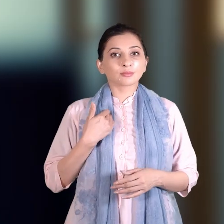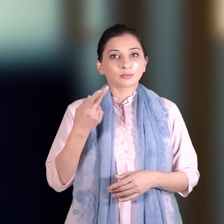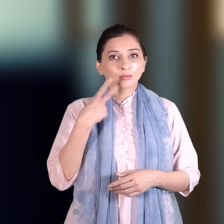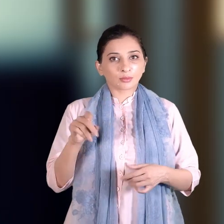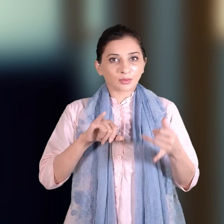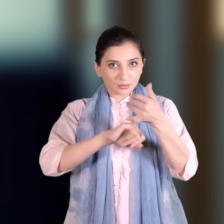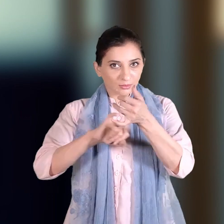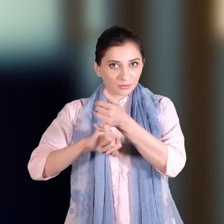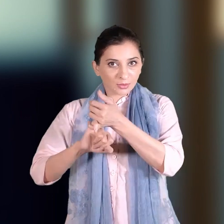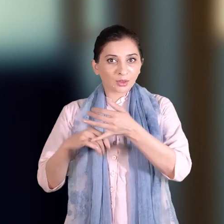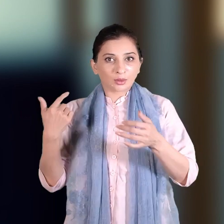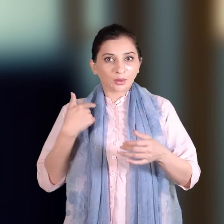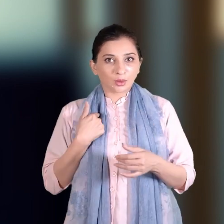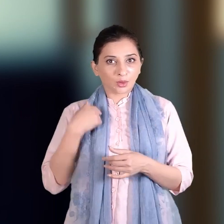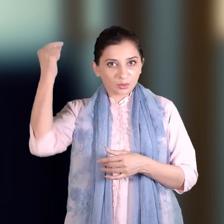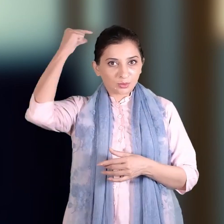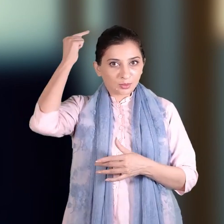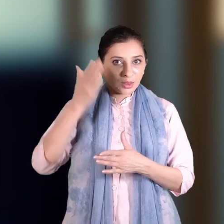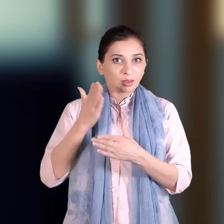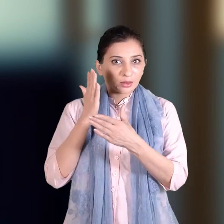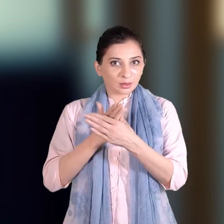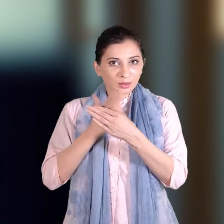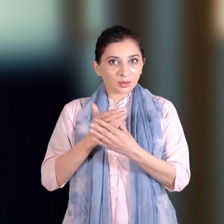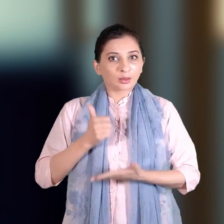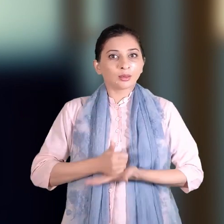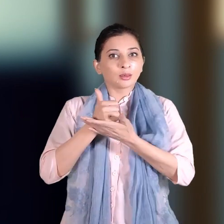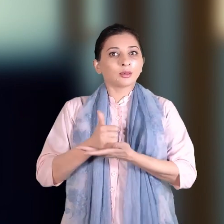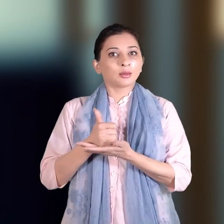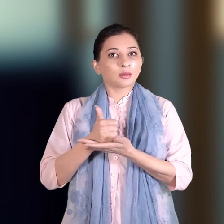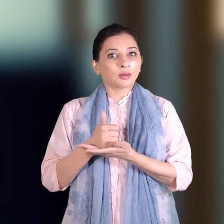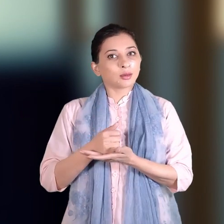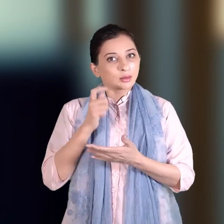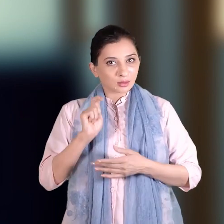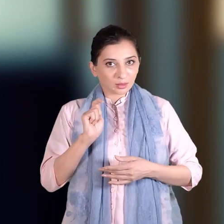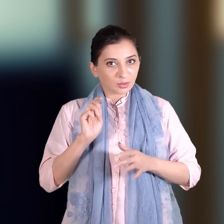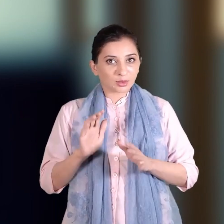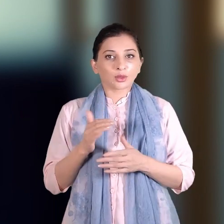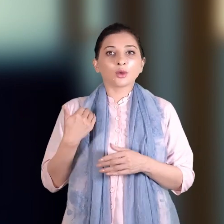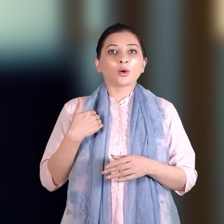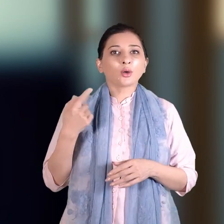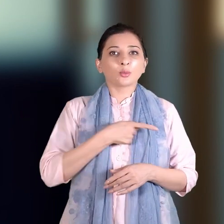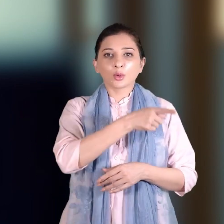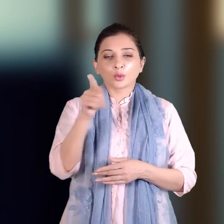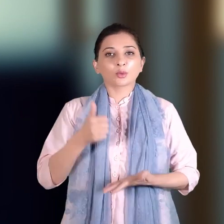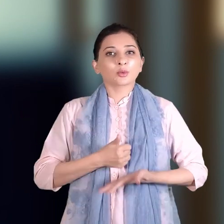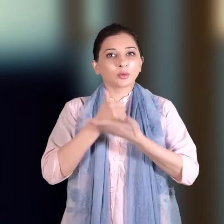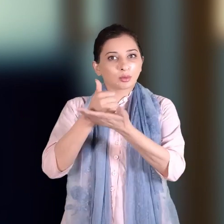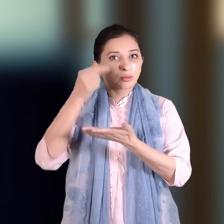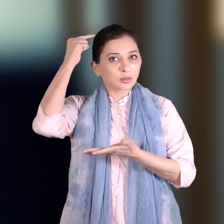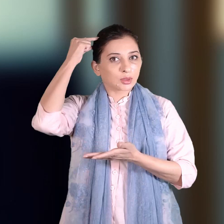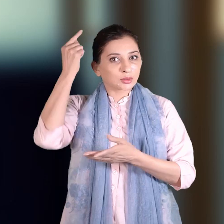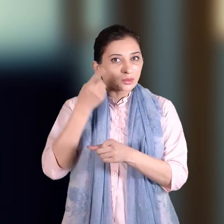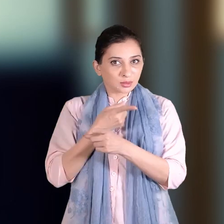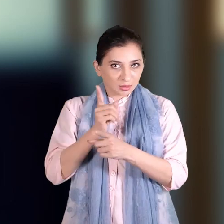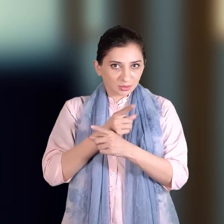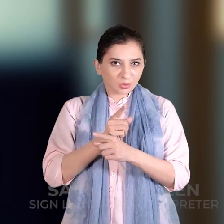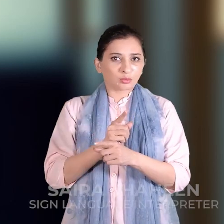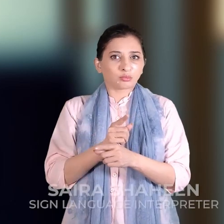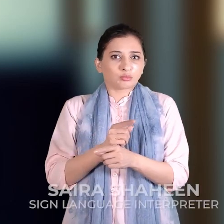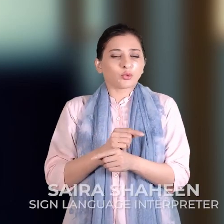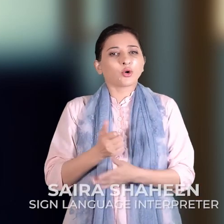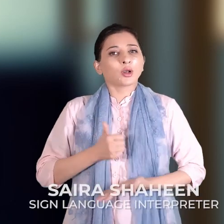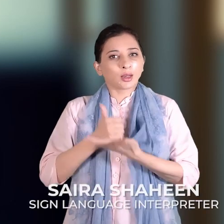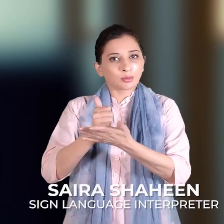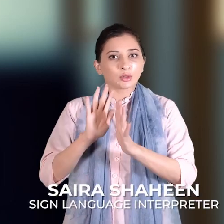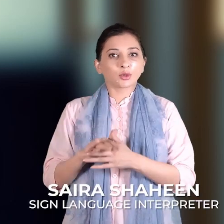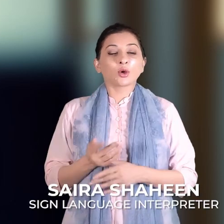My name is Shiza Shehzad, and I'm a practicing psychotherapist and a mental health counselor. I'm also a consultant